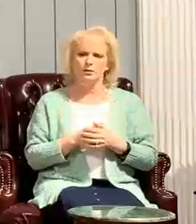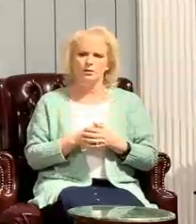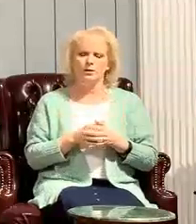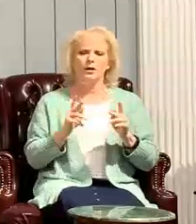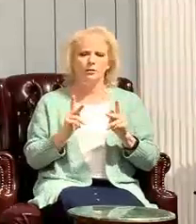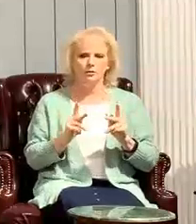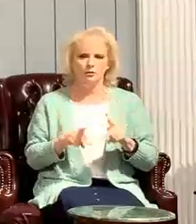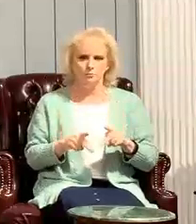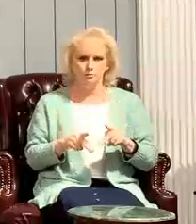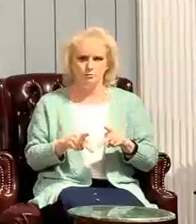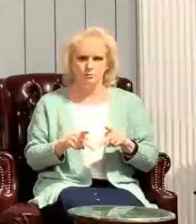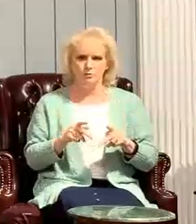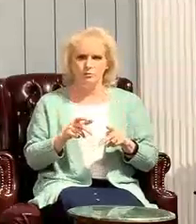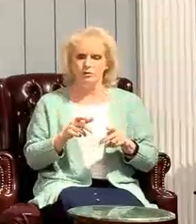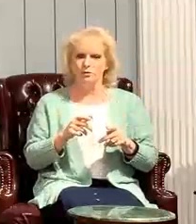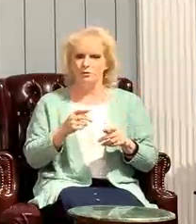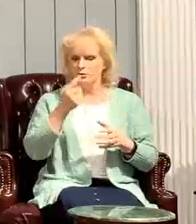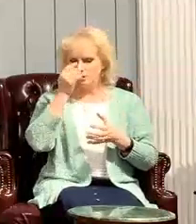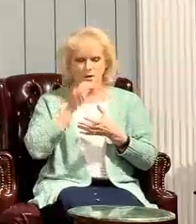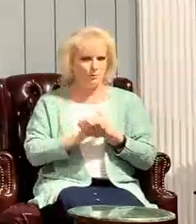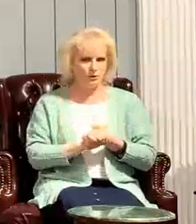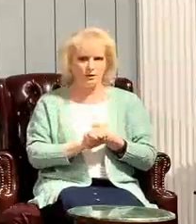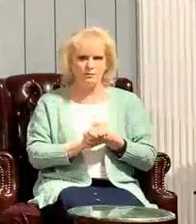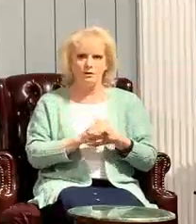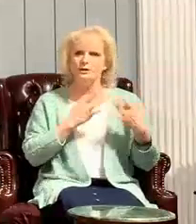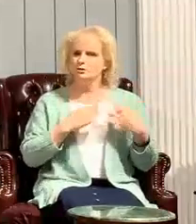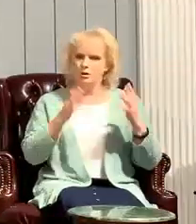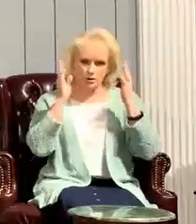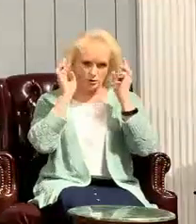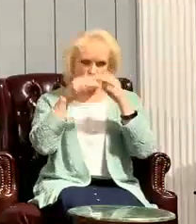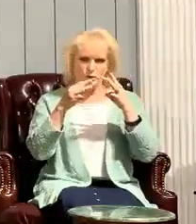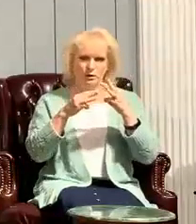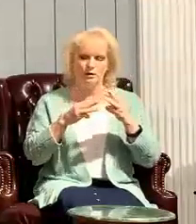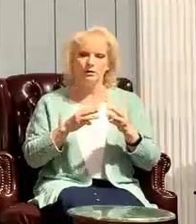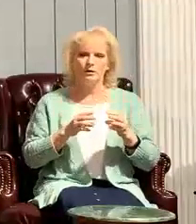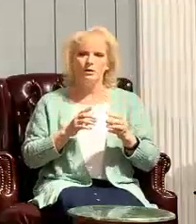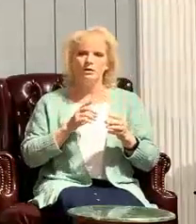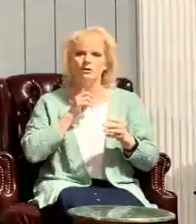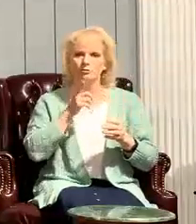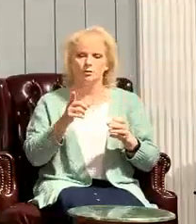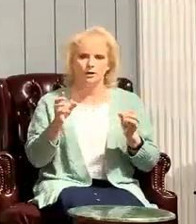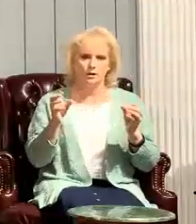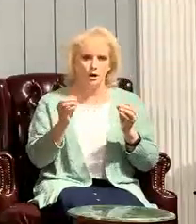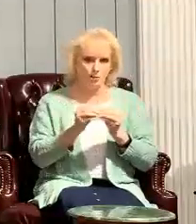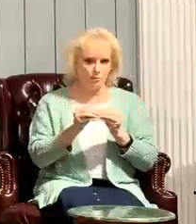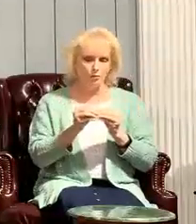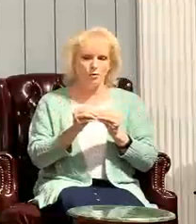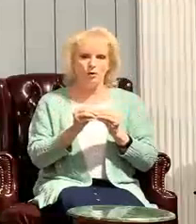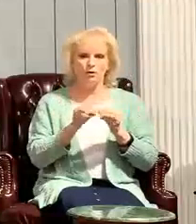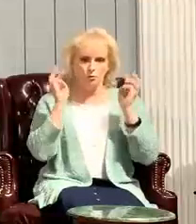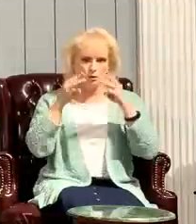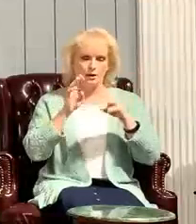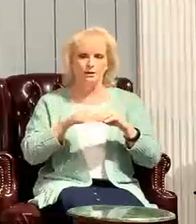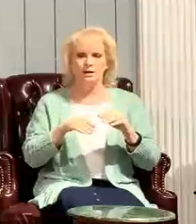person's heart, a person who does not believe his heart is wicked, is really more wicked than the person who knows his heart is